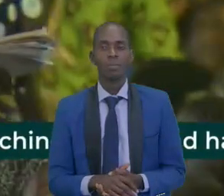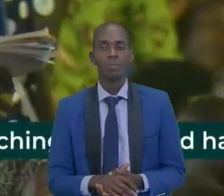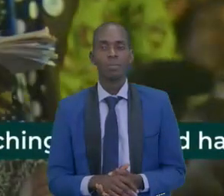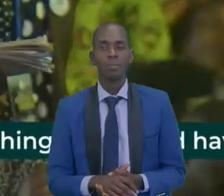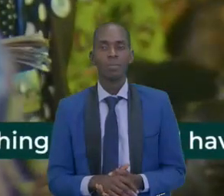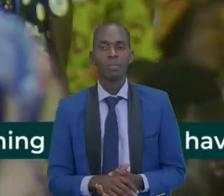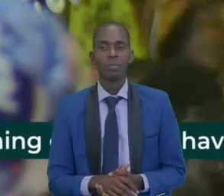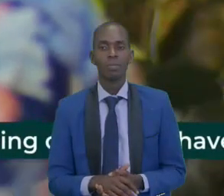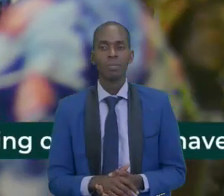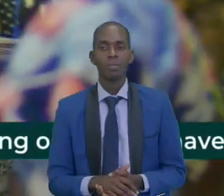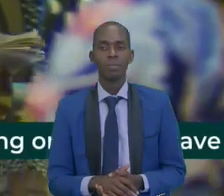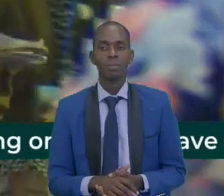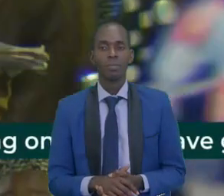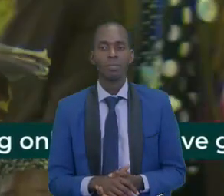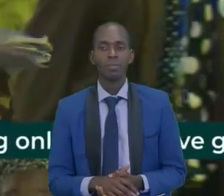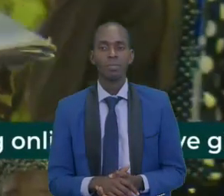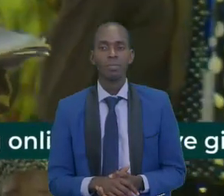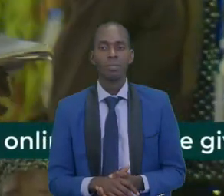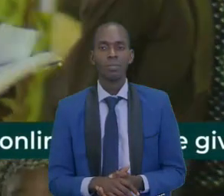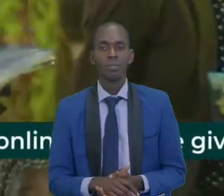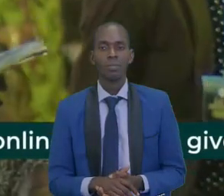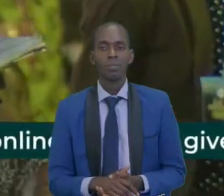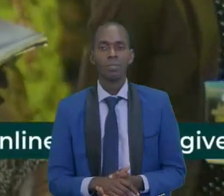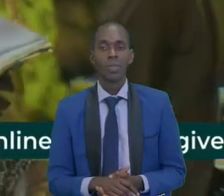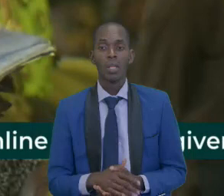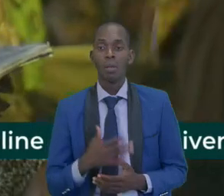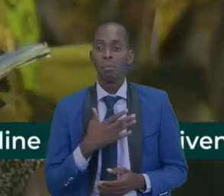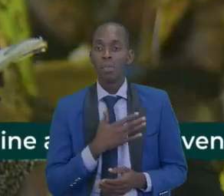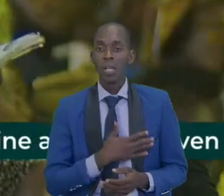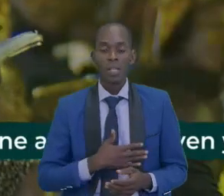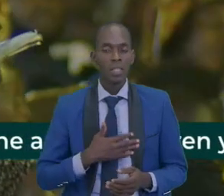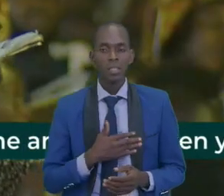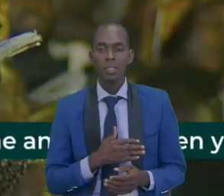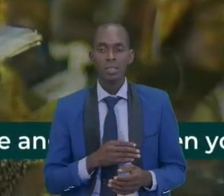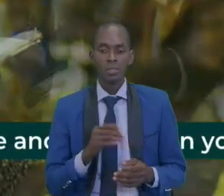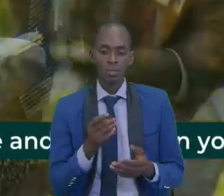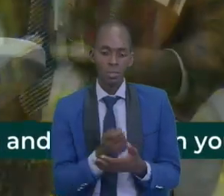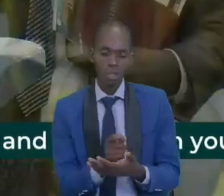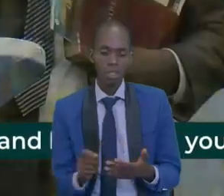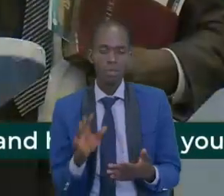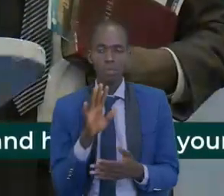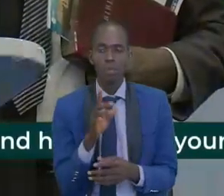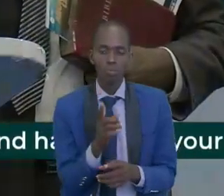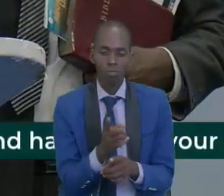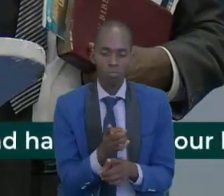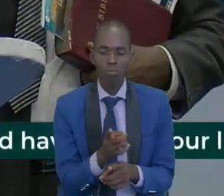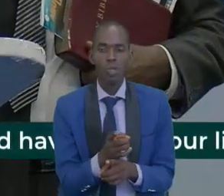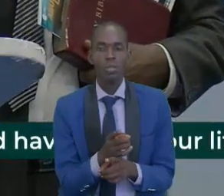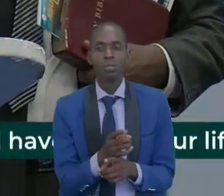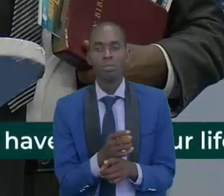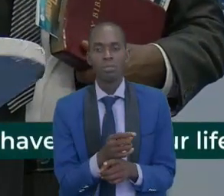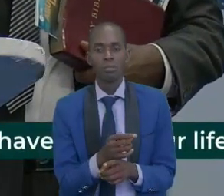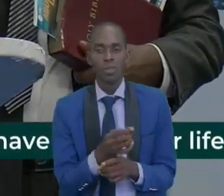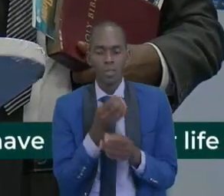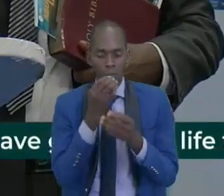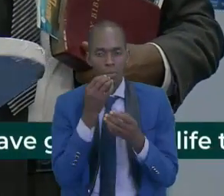Donnez les vraies informations. Please give the correct informations. Vous êtes maintenant des enfants de Dieu. You